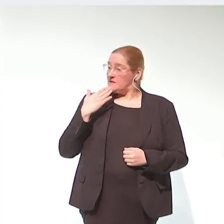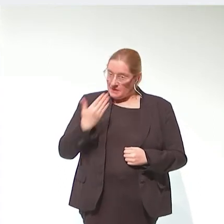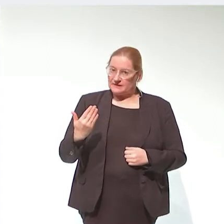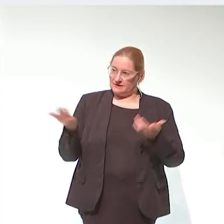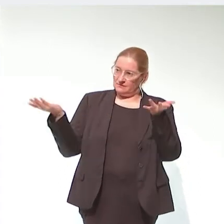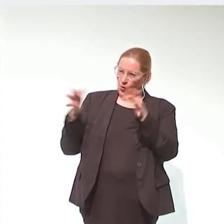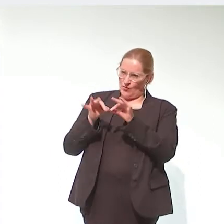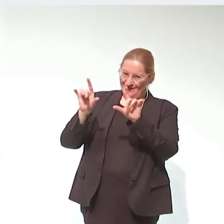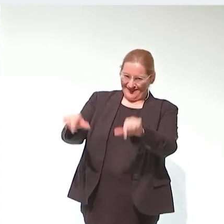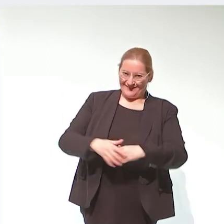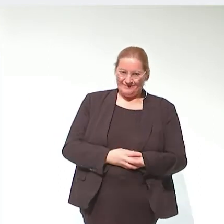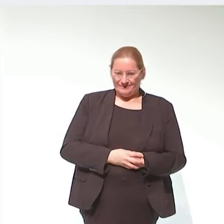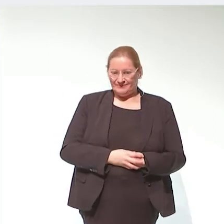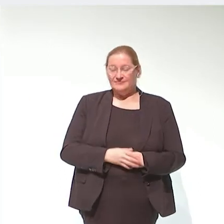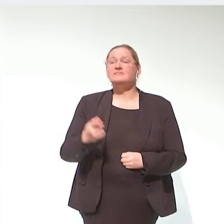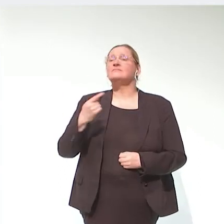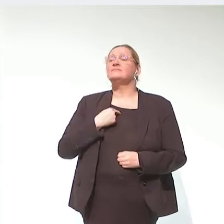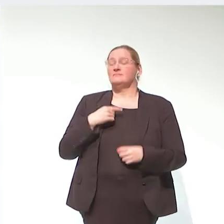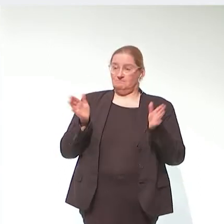Thank you. Thank you for being here.